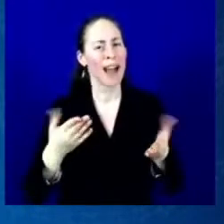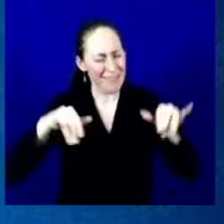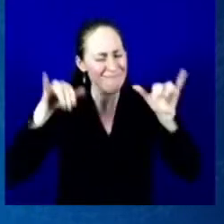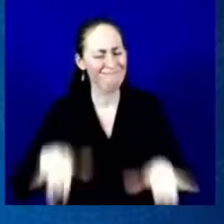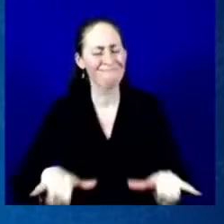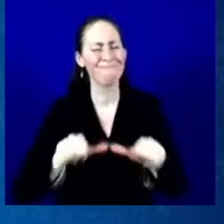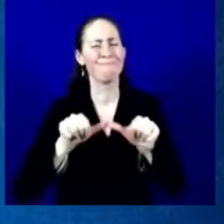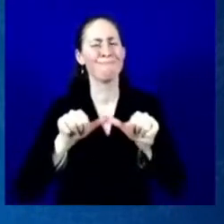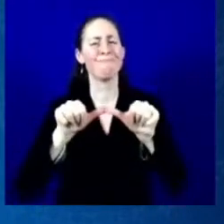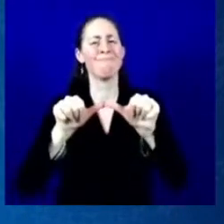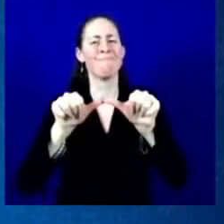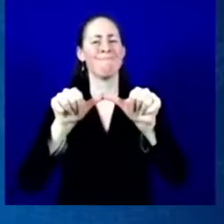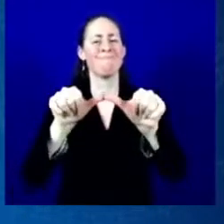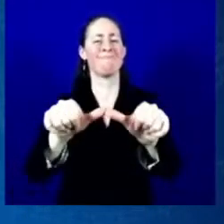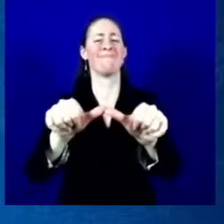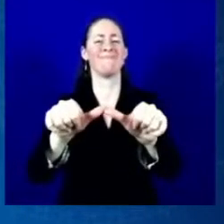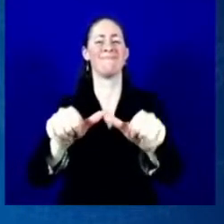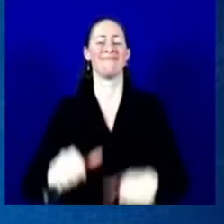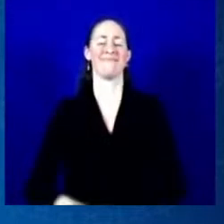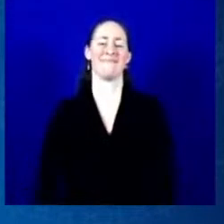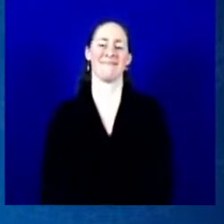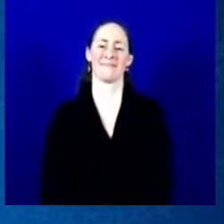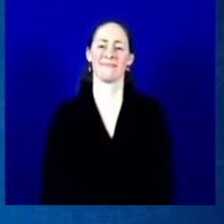it alone.